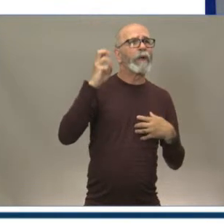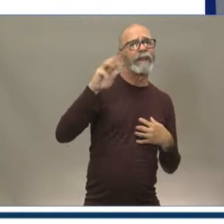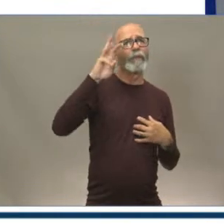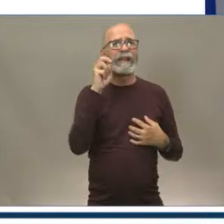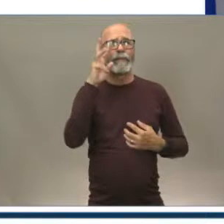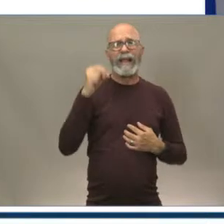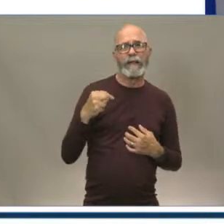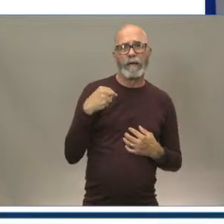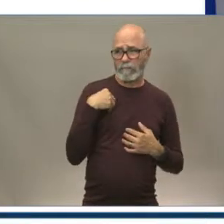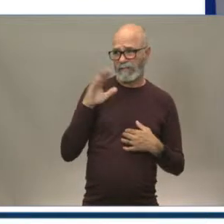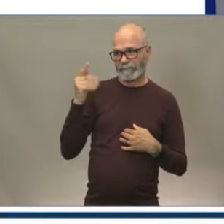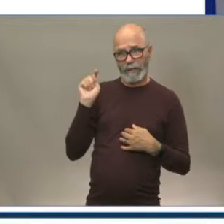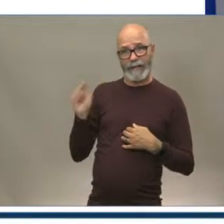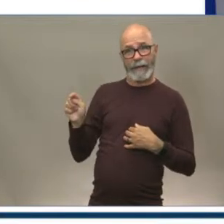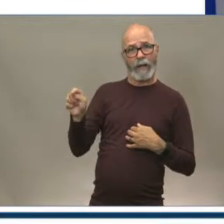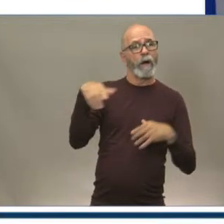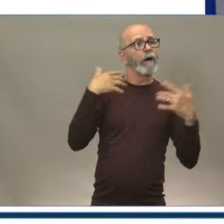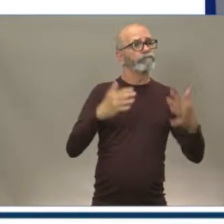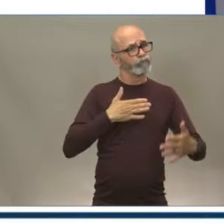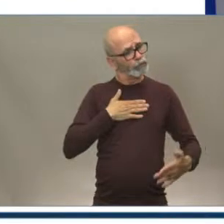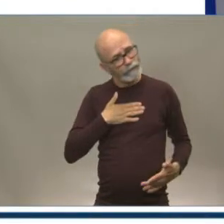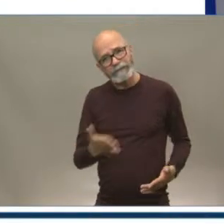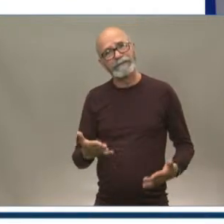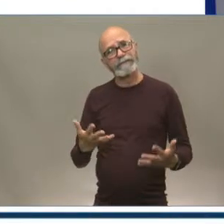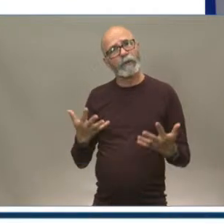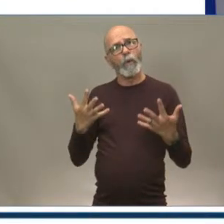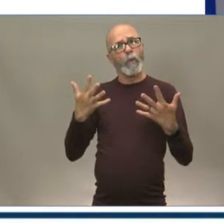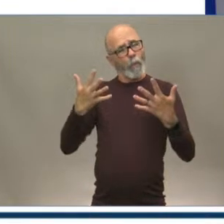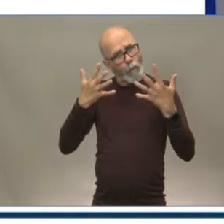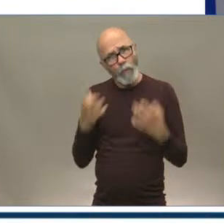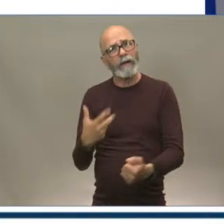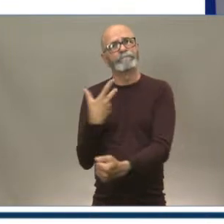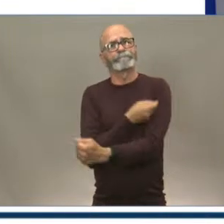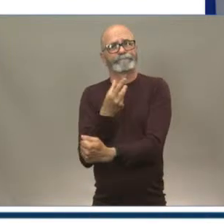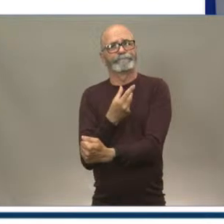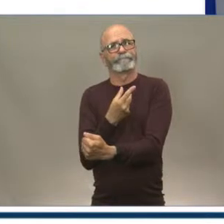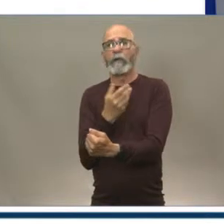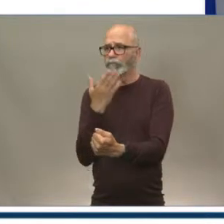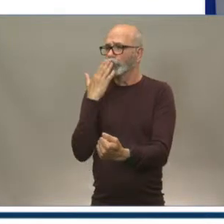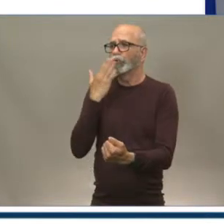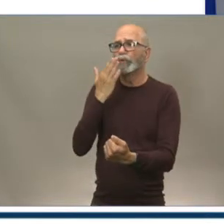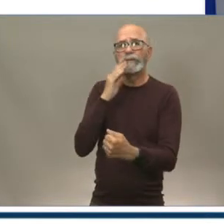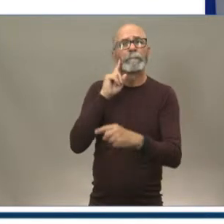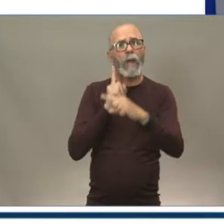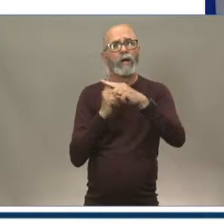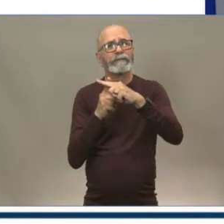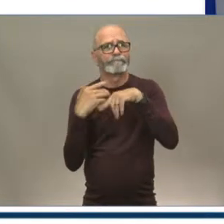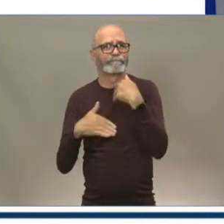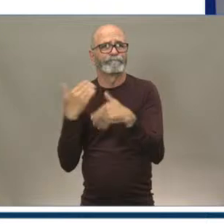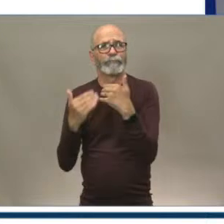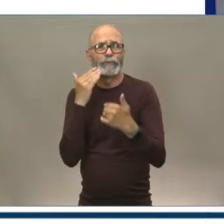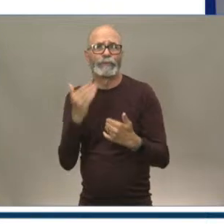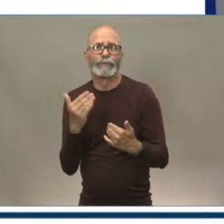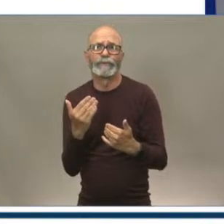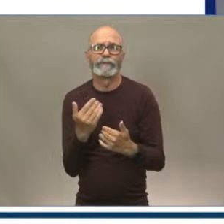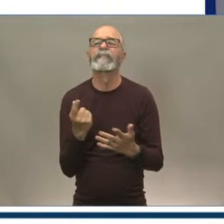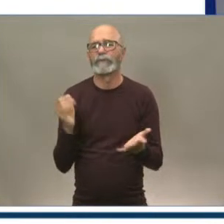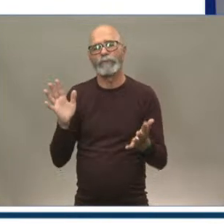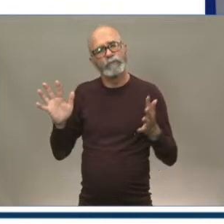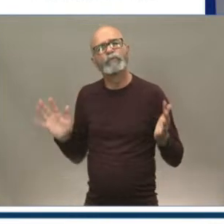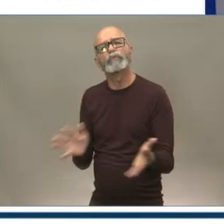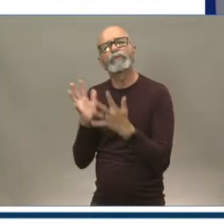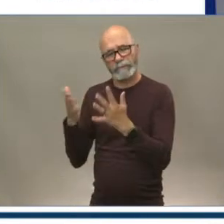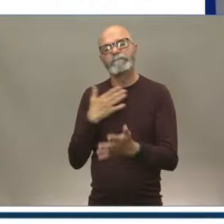take-up. So that's very positive. And as we continue to wait for your shot, I appreciate your patience as we work